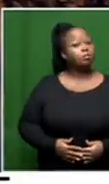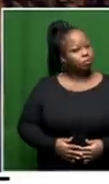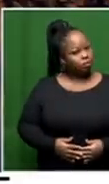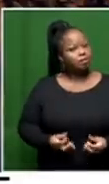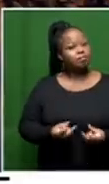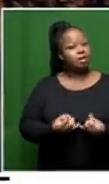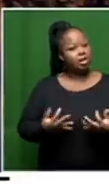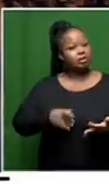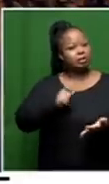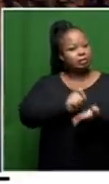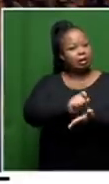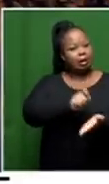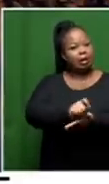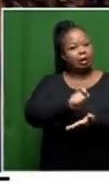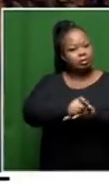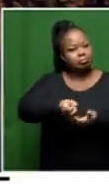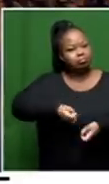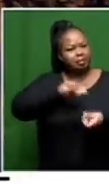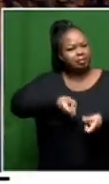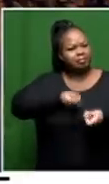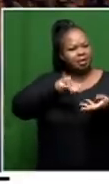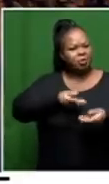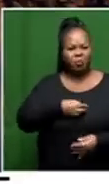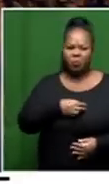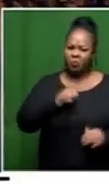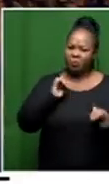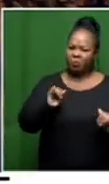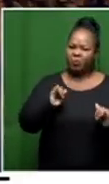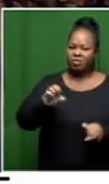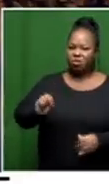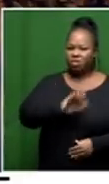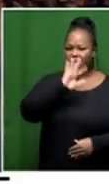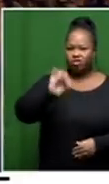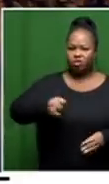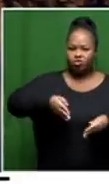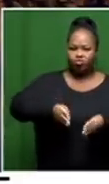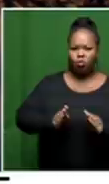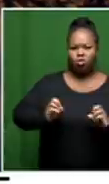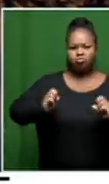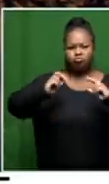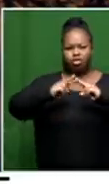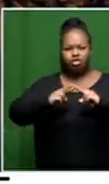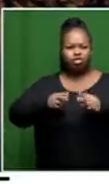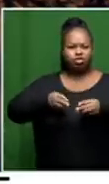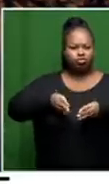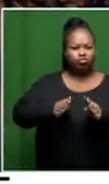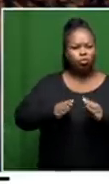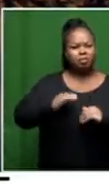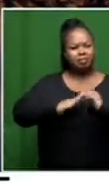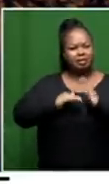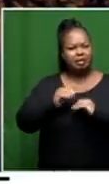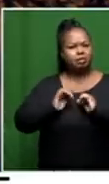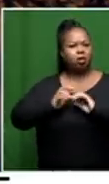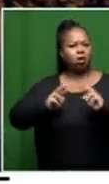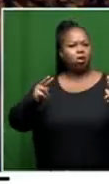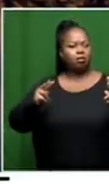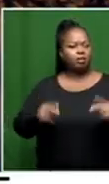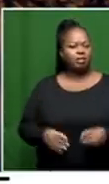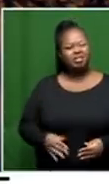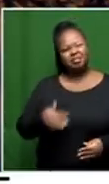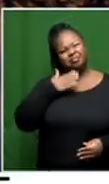and writings on the appalling state of South Africa's infrastructure. Let's begin by I suppose,